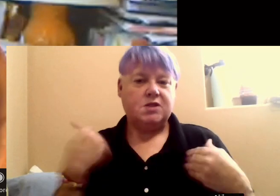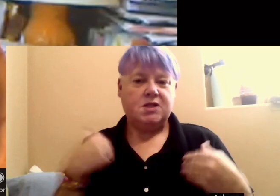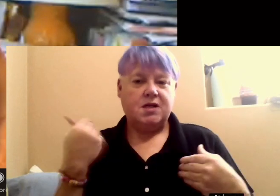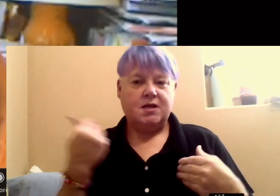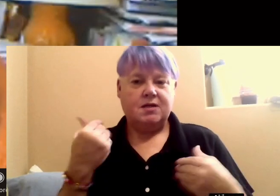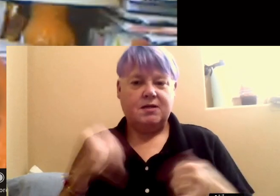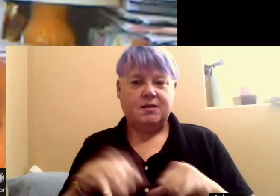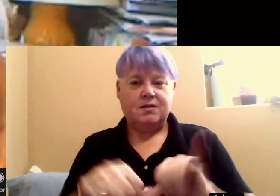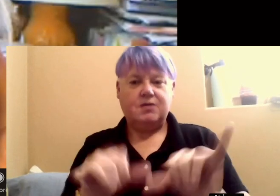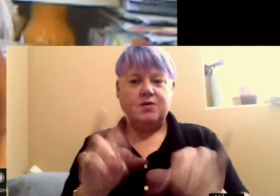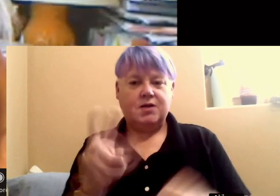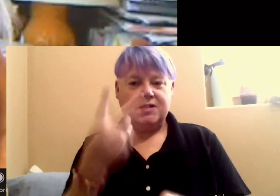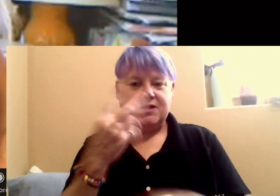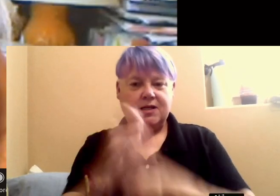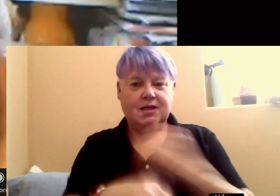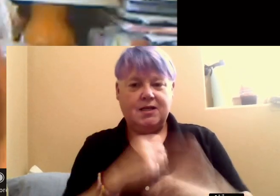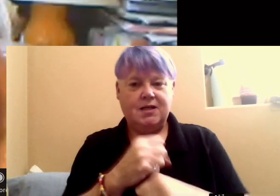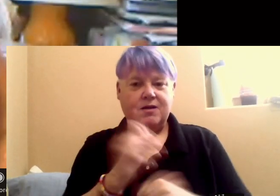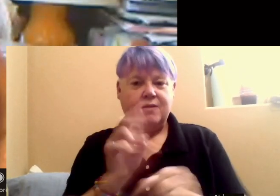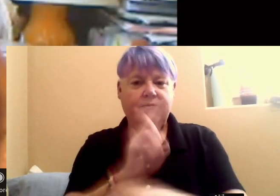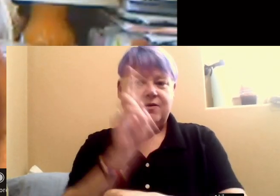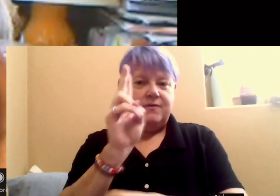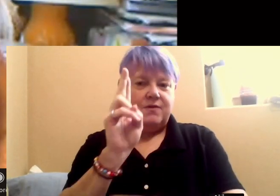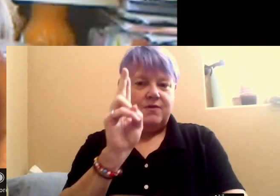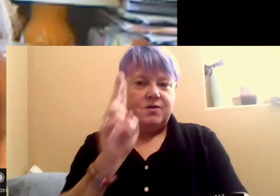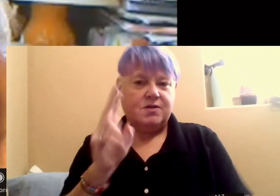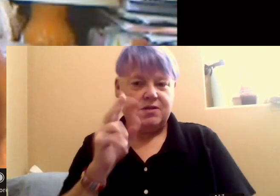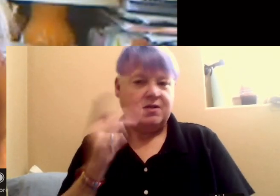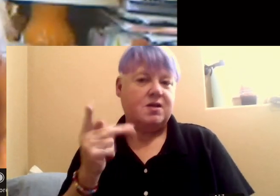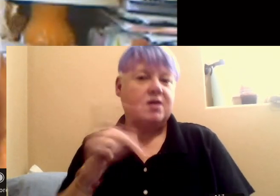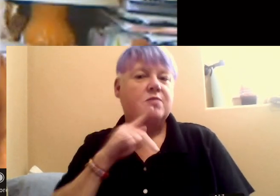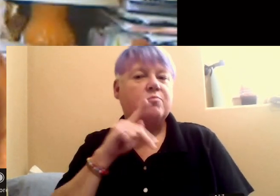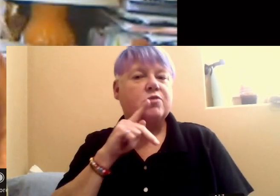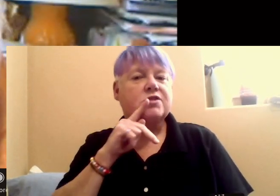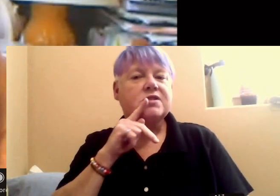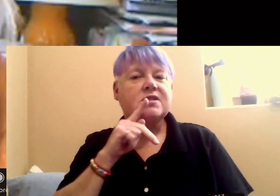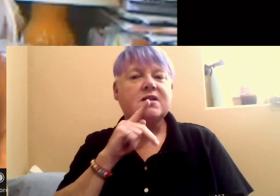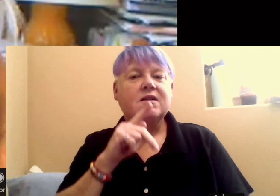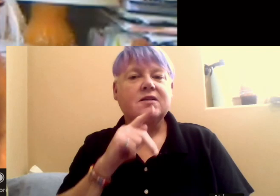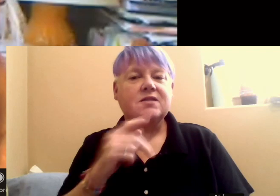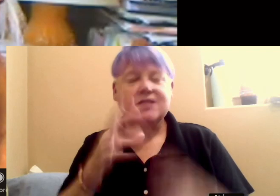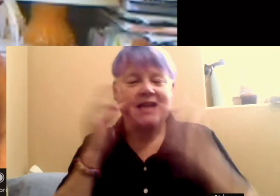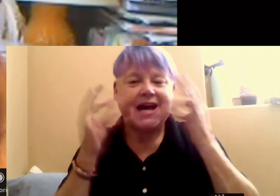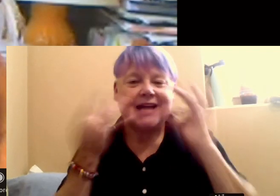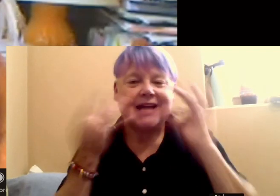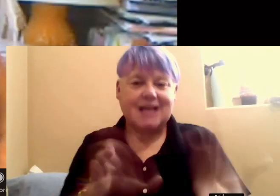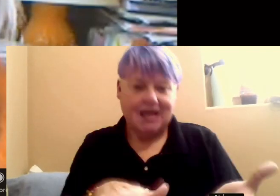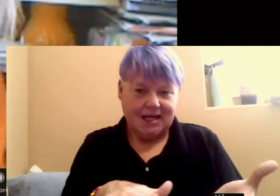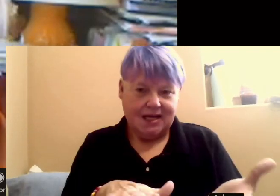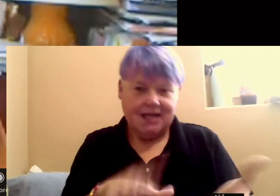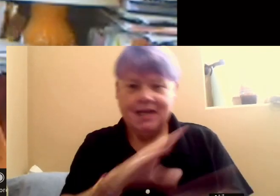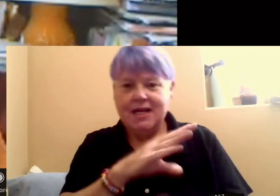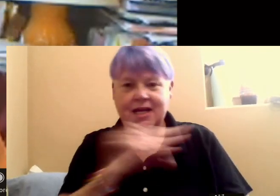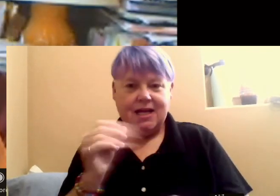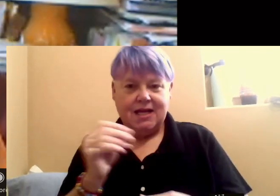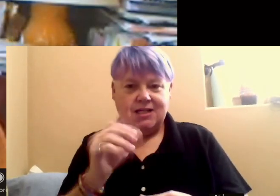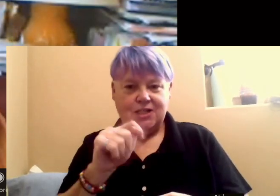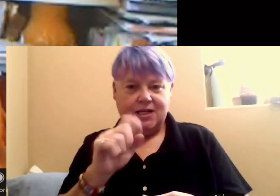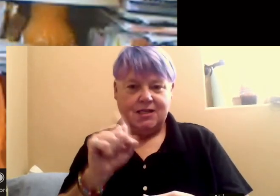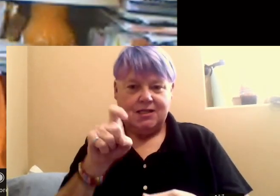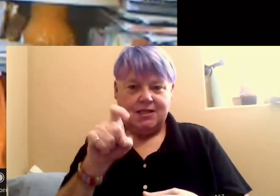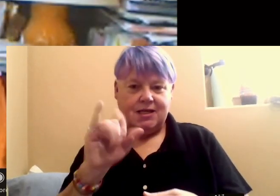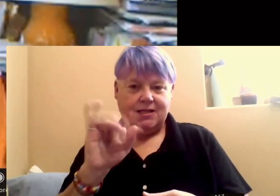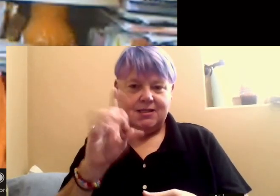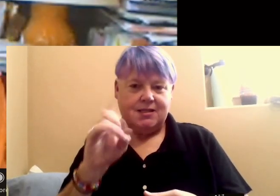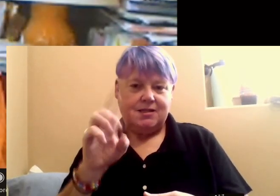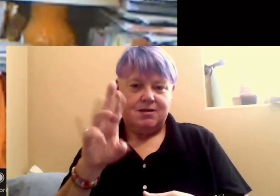During our second year of university, Priscilla Jane Gill's cat Micah died, and she had him taxidermied. We all thought